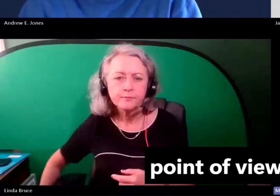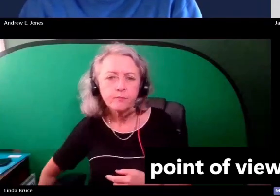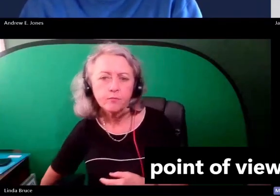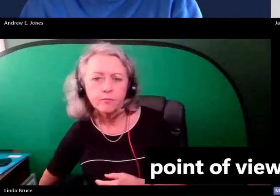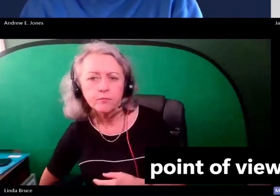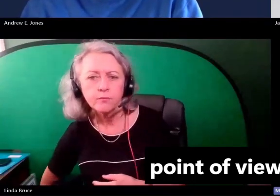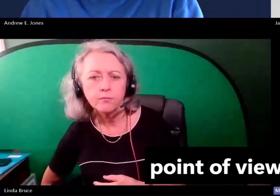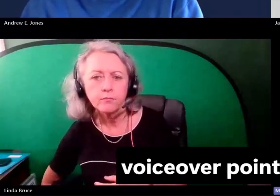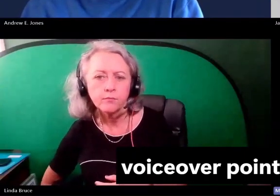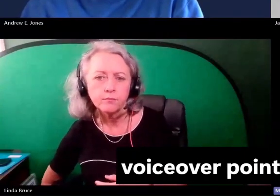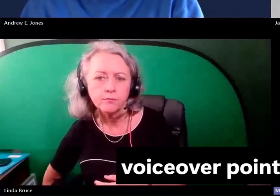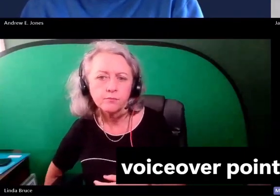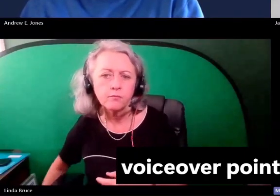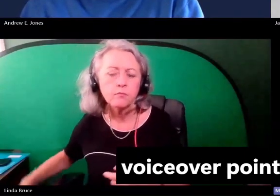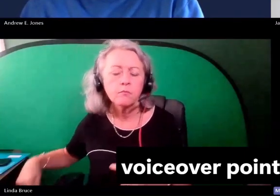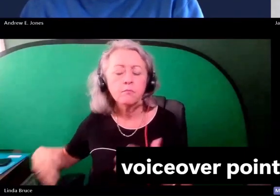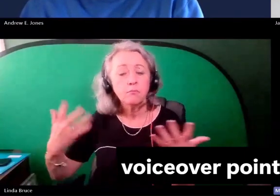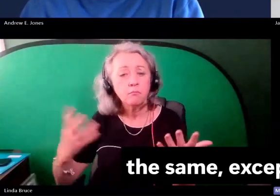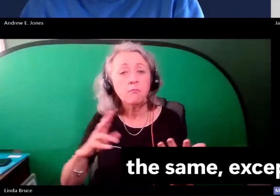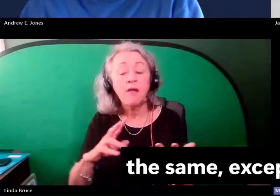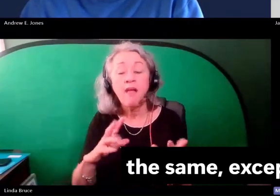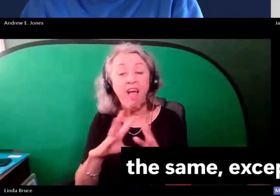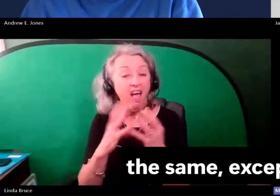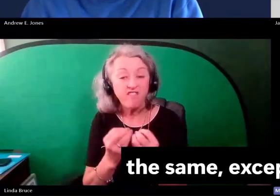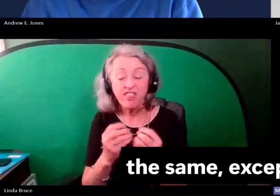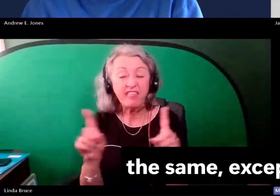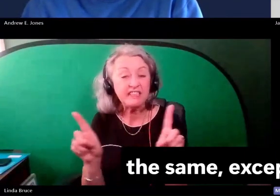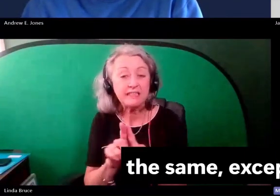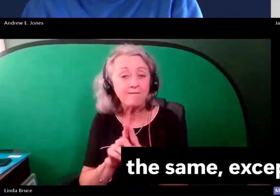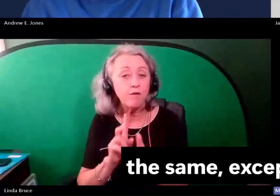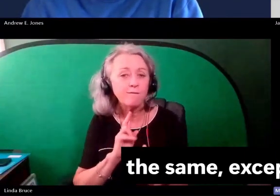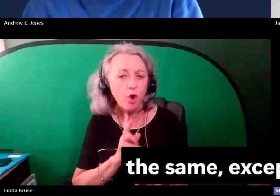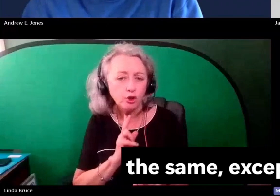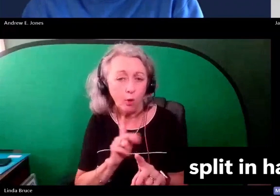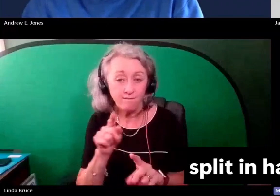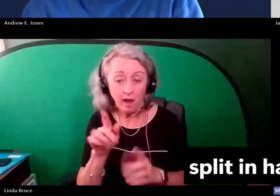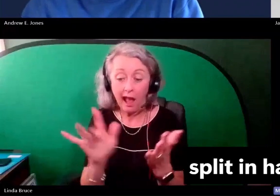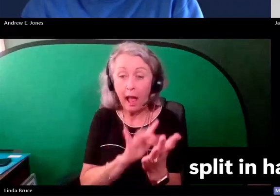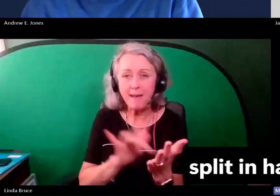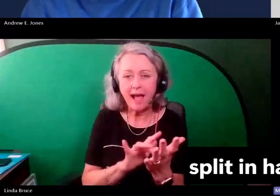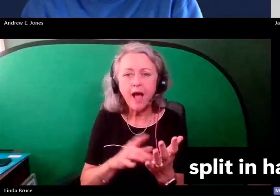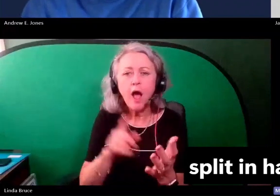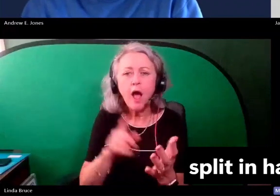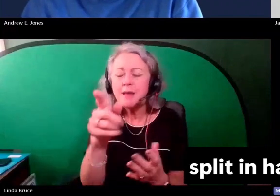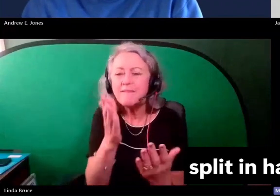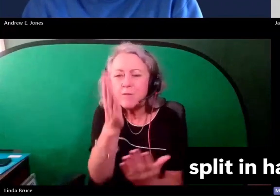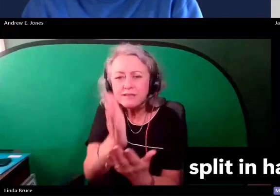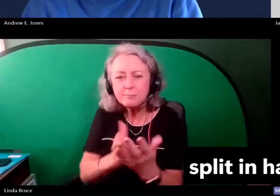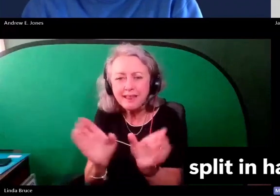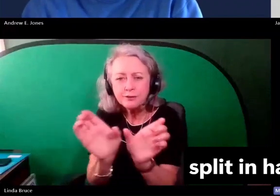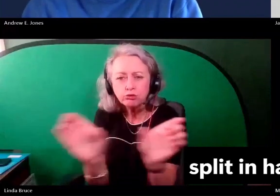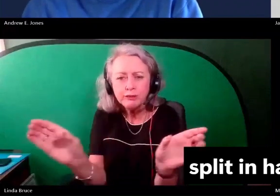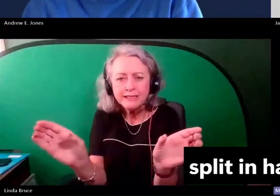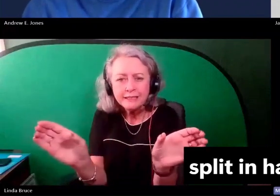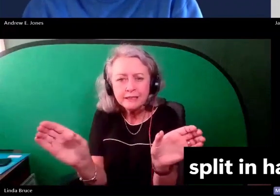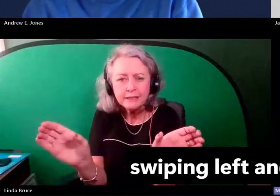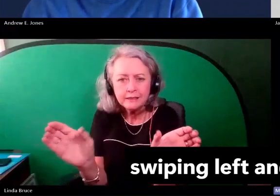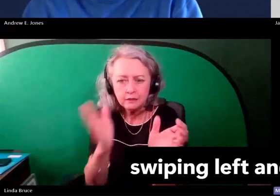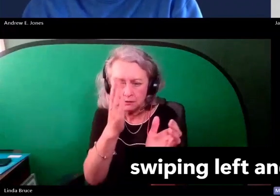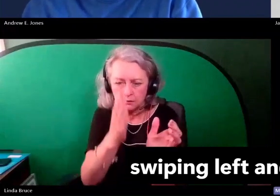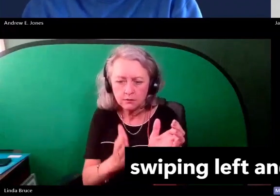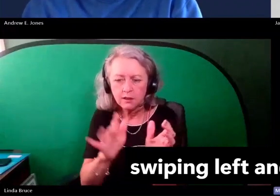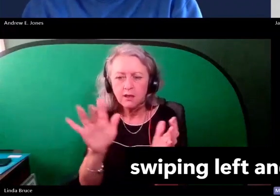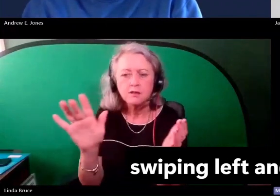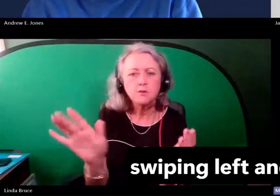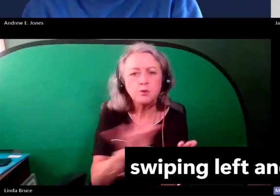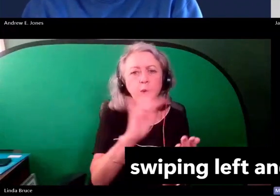of view as well. But from a VoiceOver point of view, everything's the same, except that if the screen is split in half, when you're